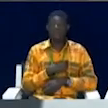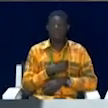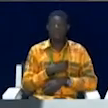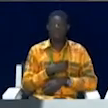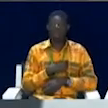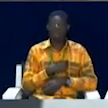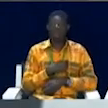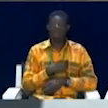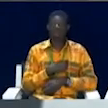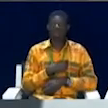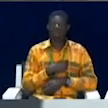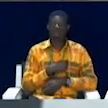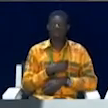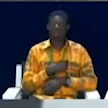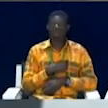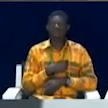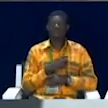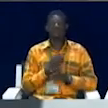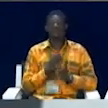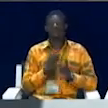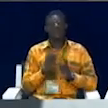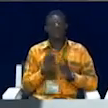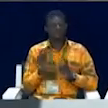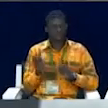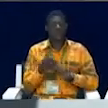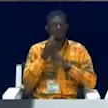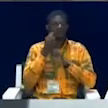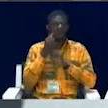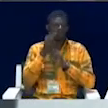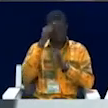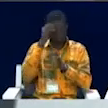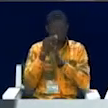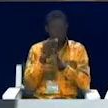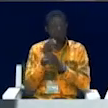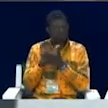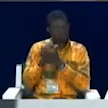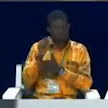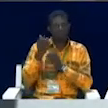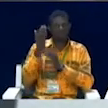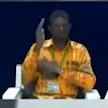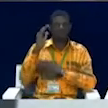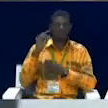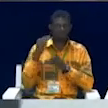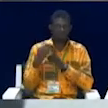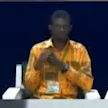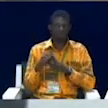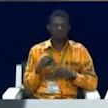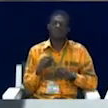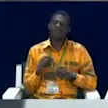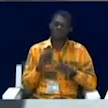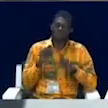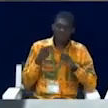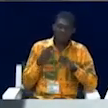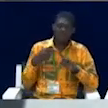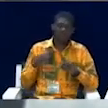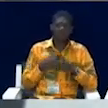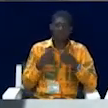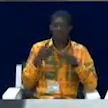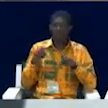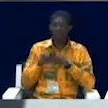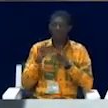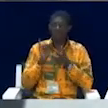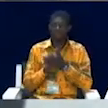we add on our faith, keep trusting the word of God. So whenever it comes like